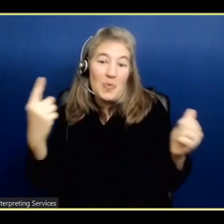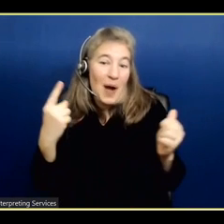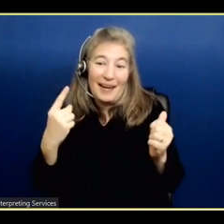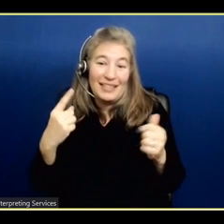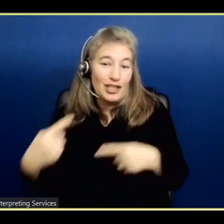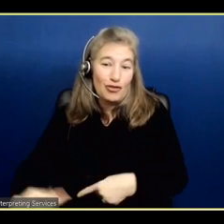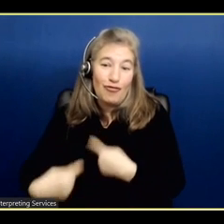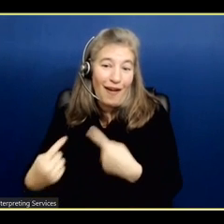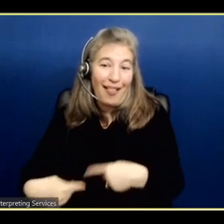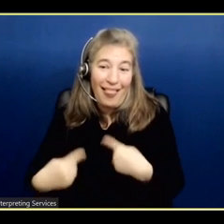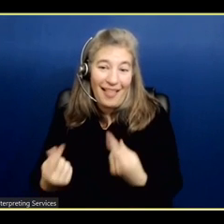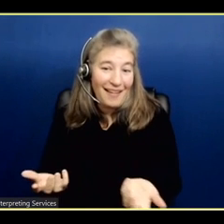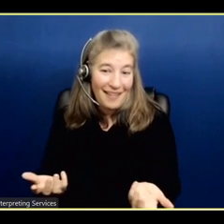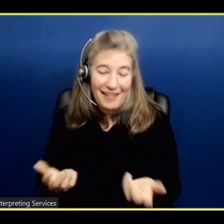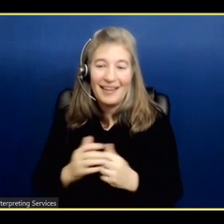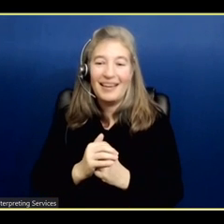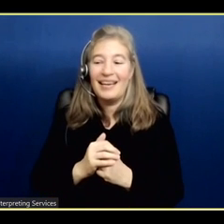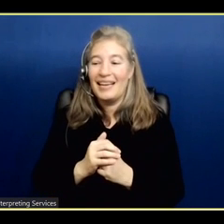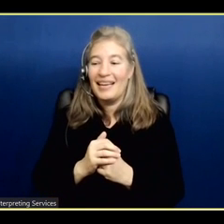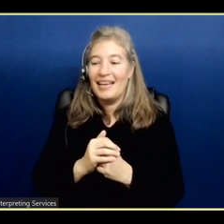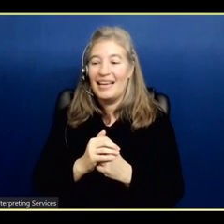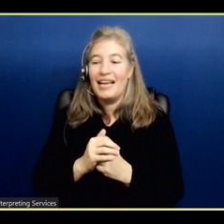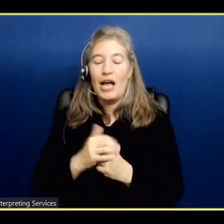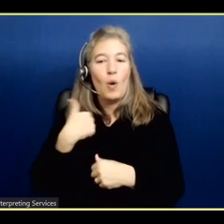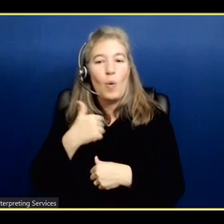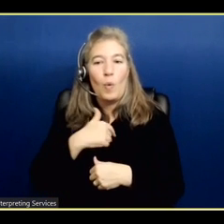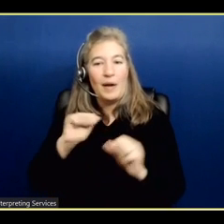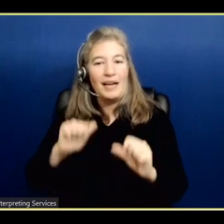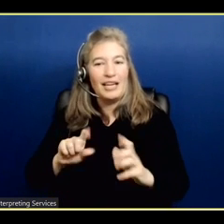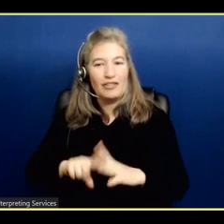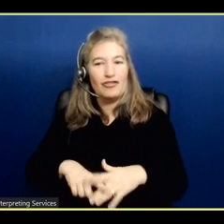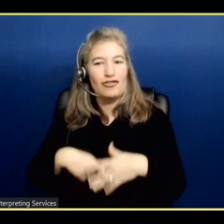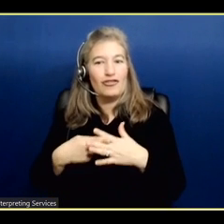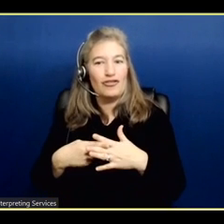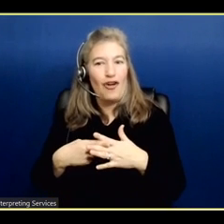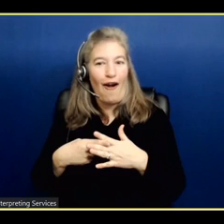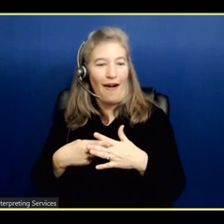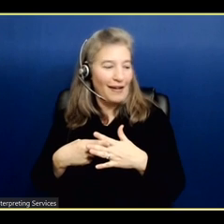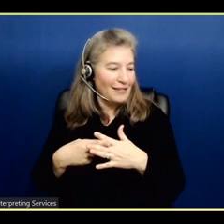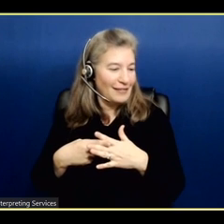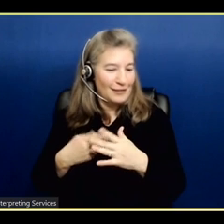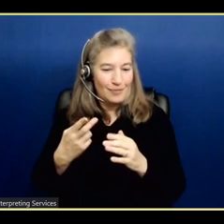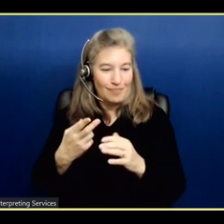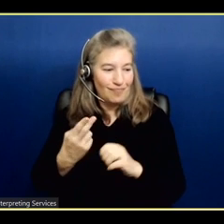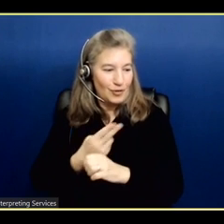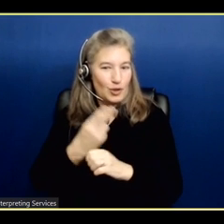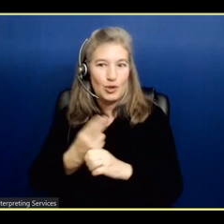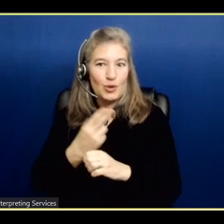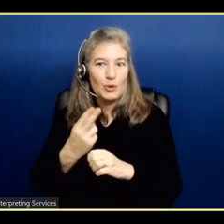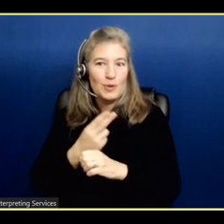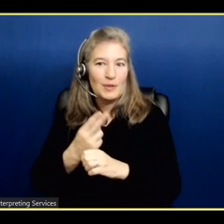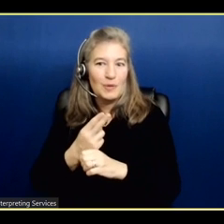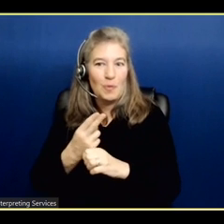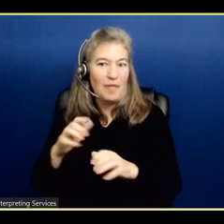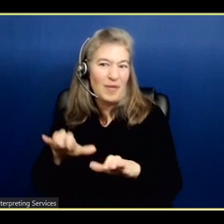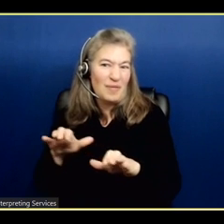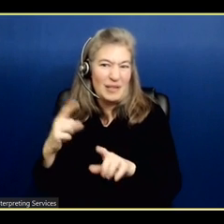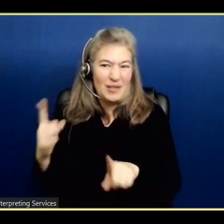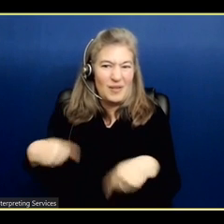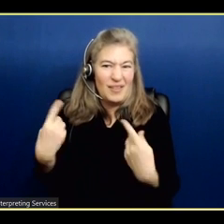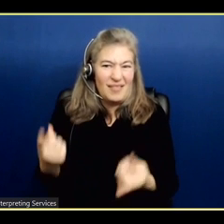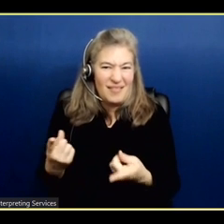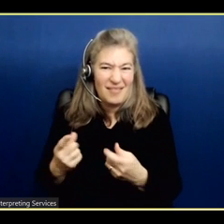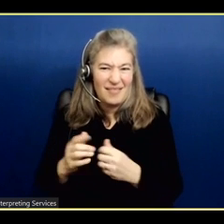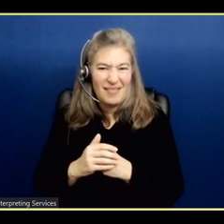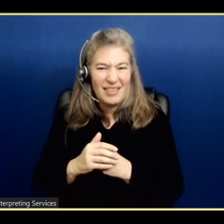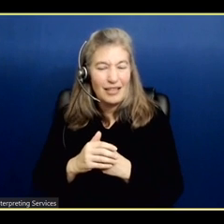individuals and communities who experience oppression and trauma daily? The second long-term notion we're thinking about is